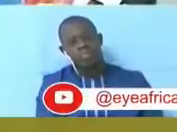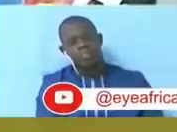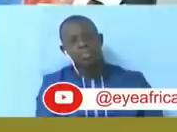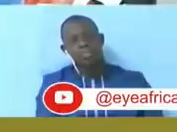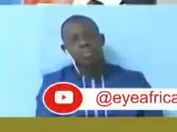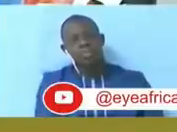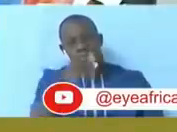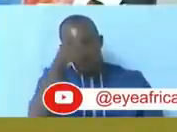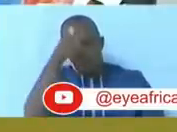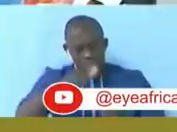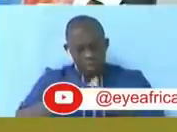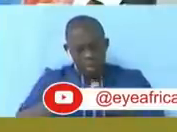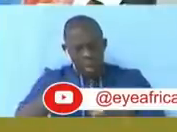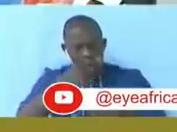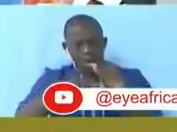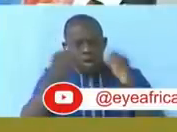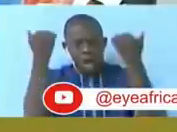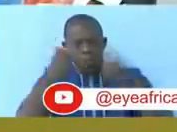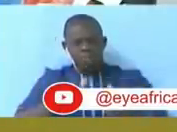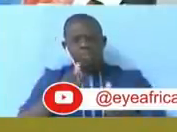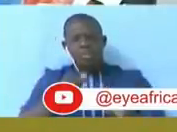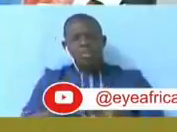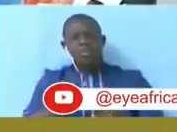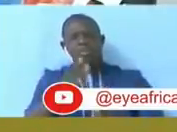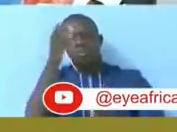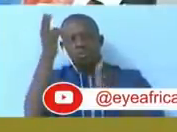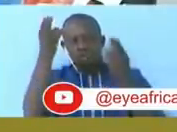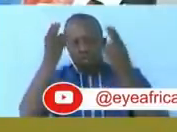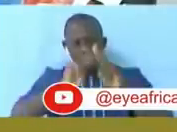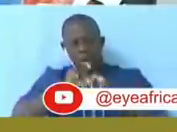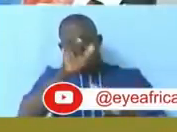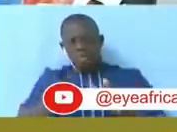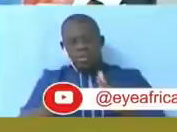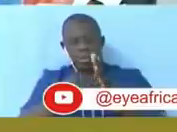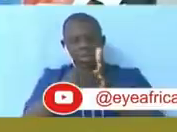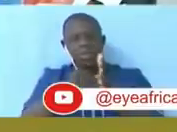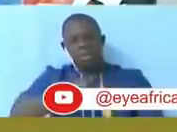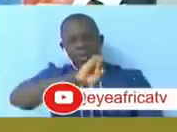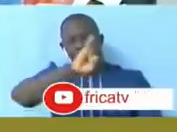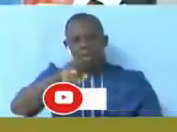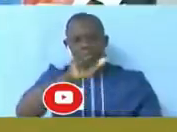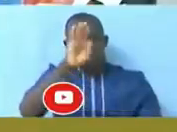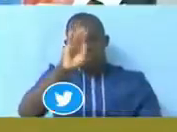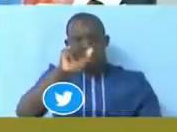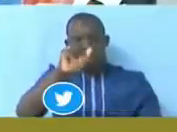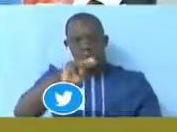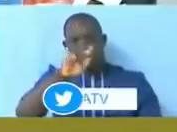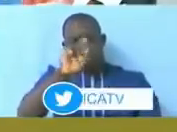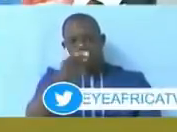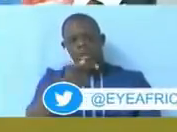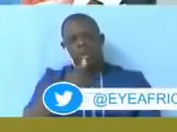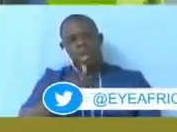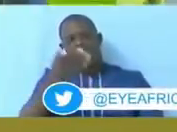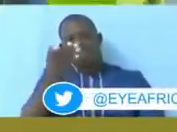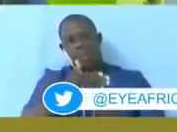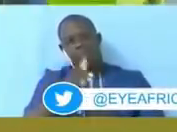Magistrate Jabang? Foy hakilo si ha Magistrate Jabang fanan na kuo mutanova? Yes, I believe he to. Ntikita ata